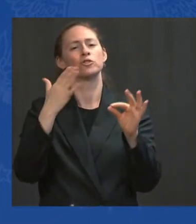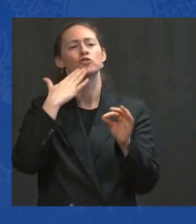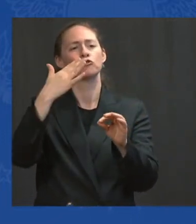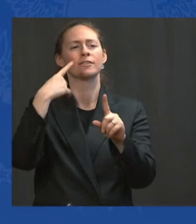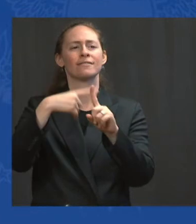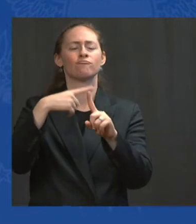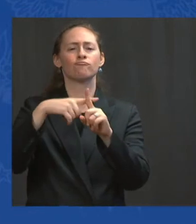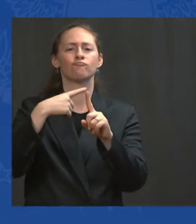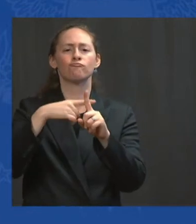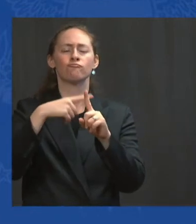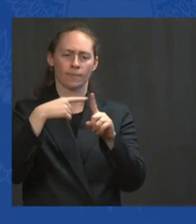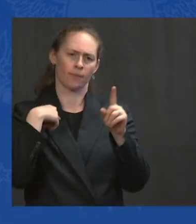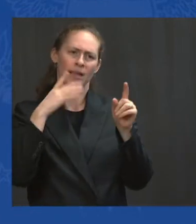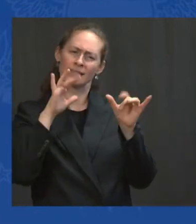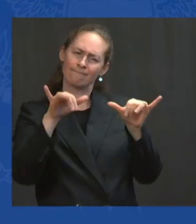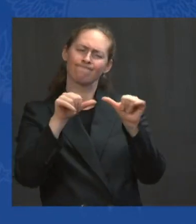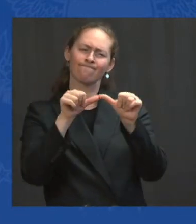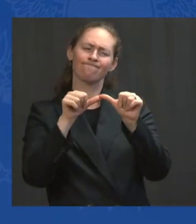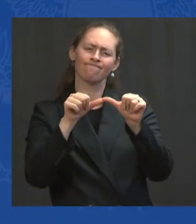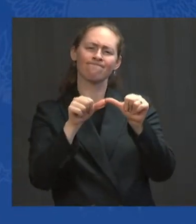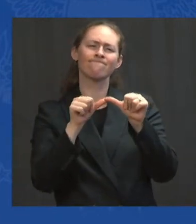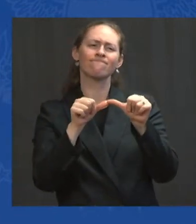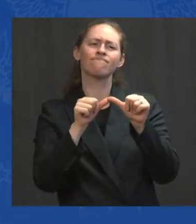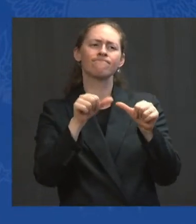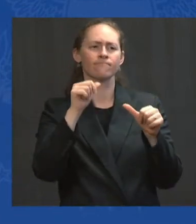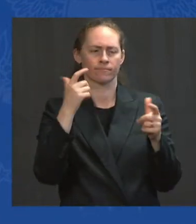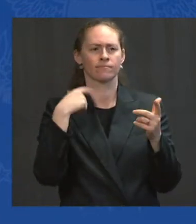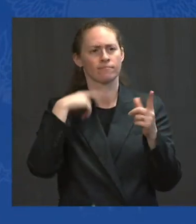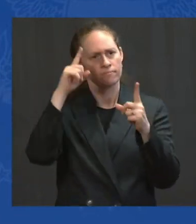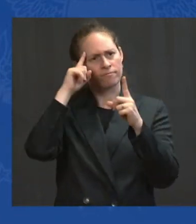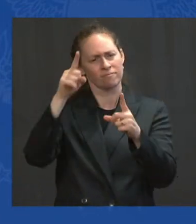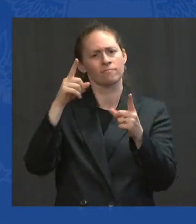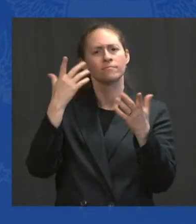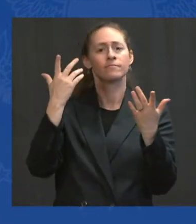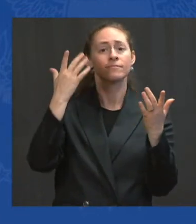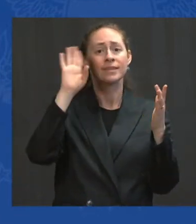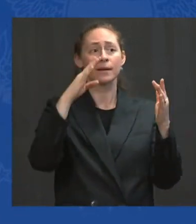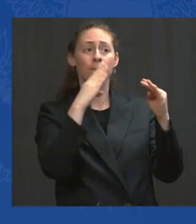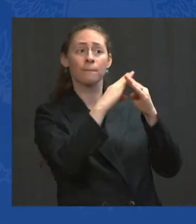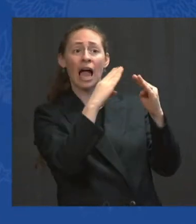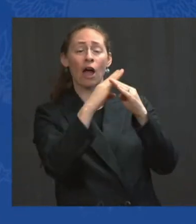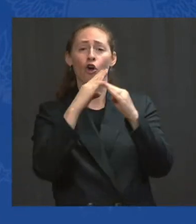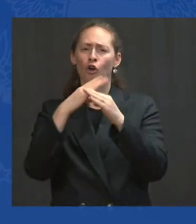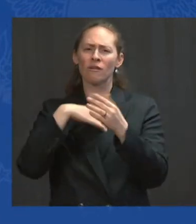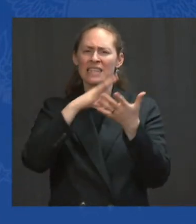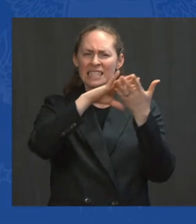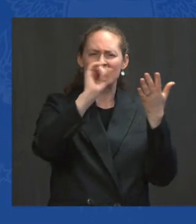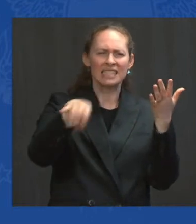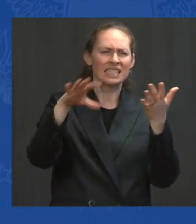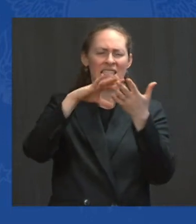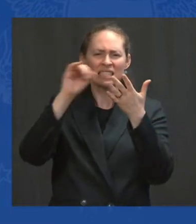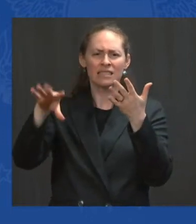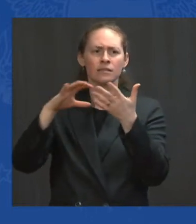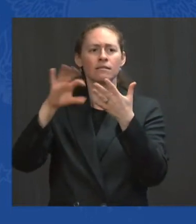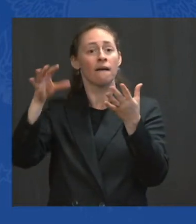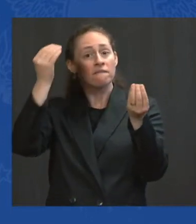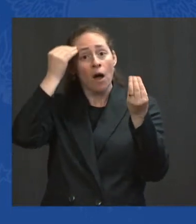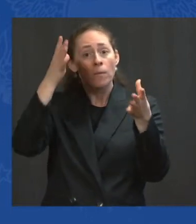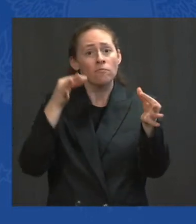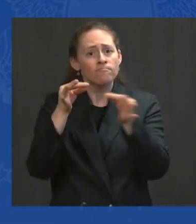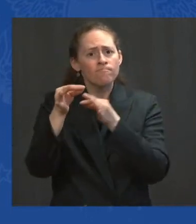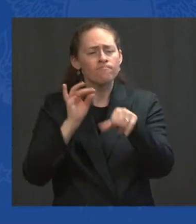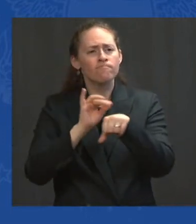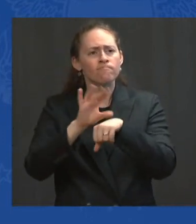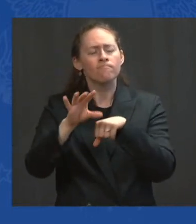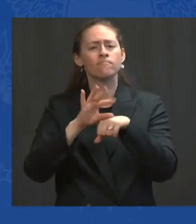continue to address structural barriers, both to accessing accurate information as well as accessing vaccination resources,